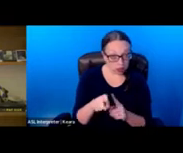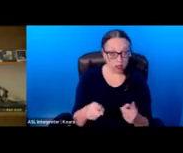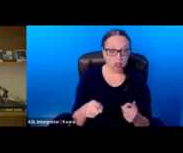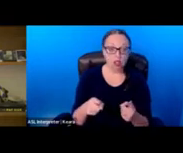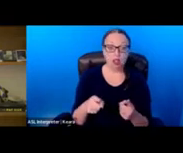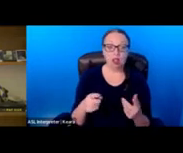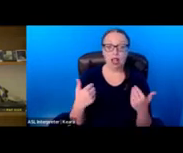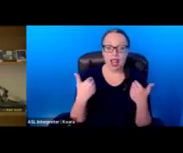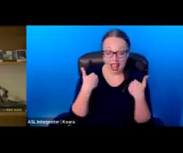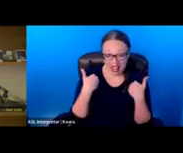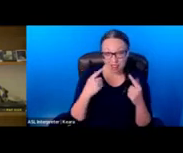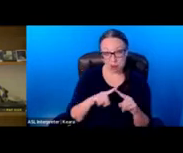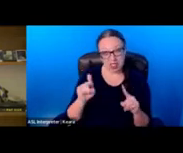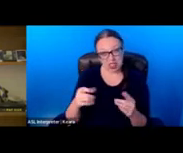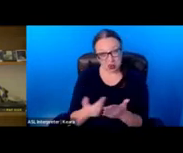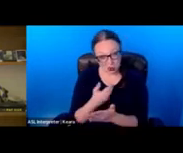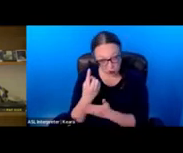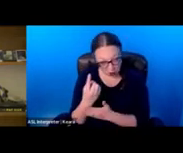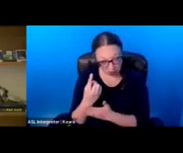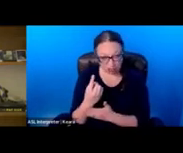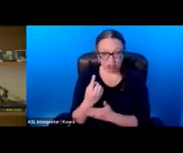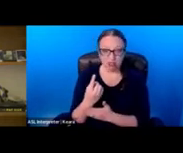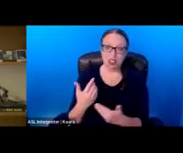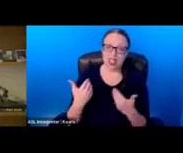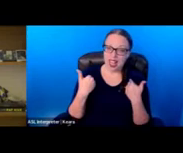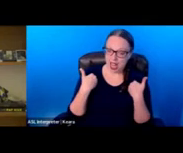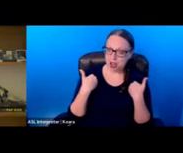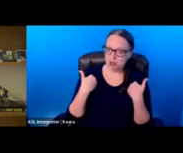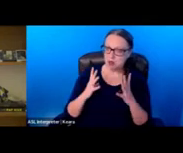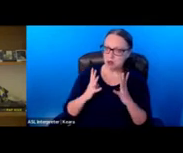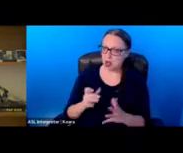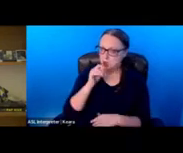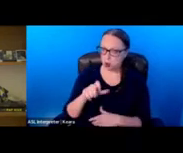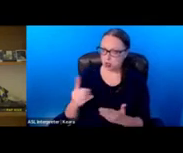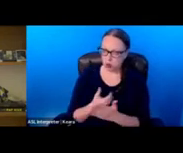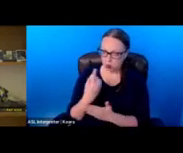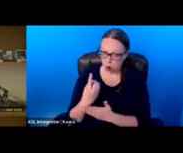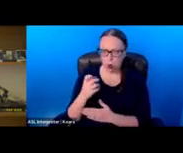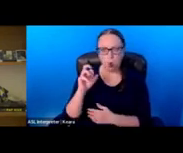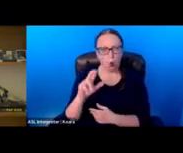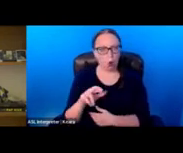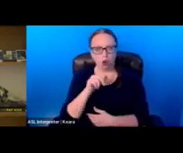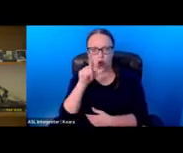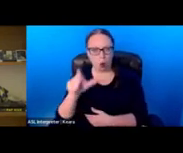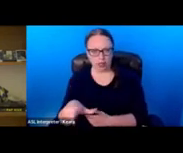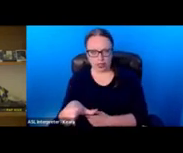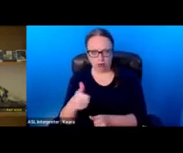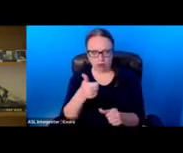but need an upgrade, have but doesn't need an upgrade, or does not need each type of